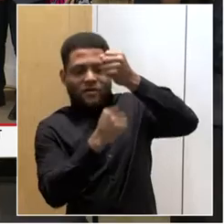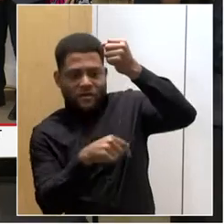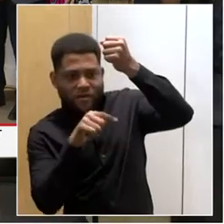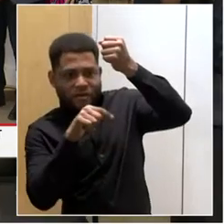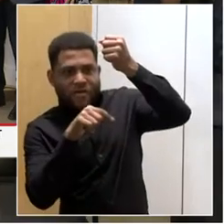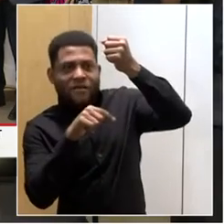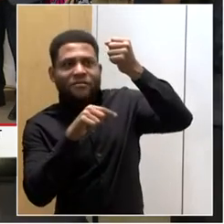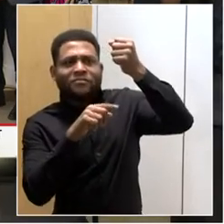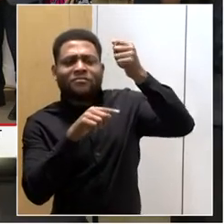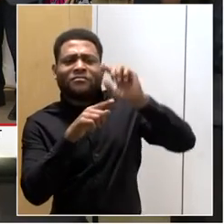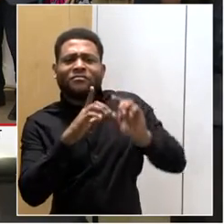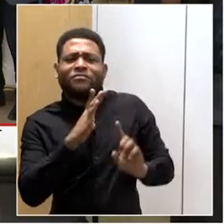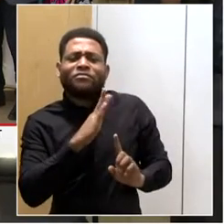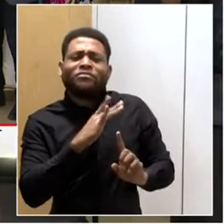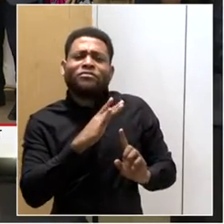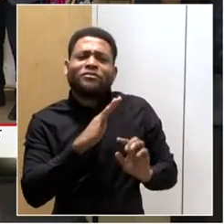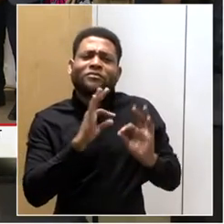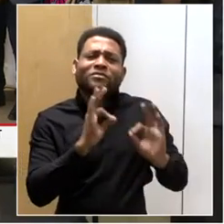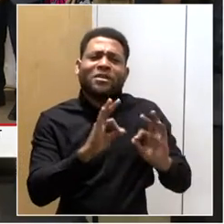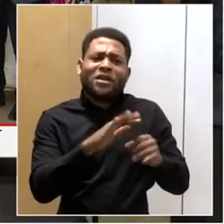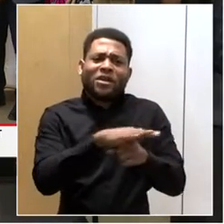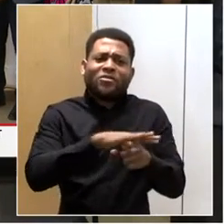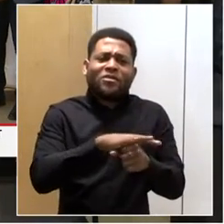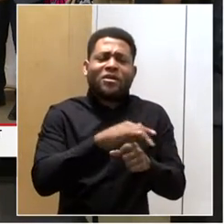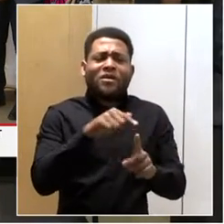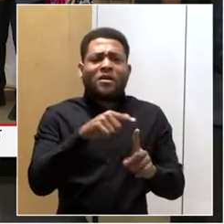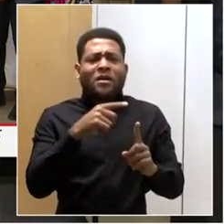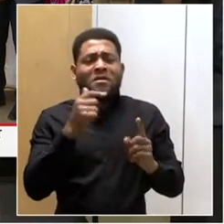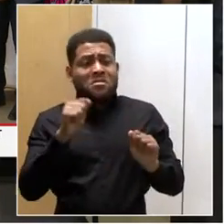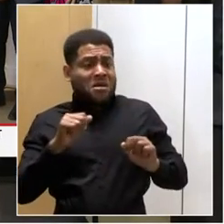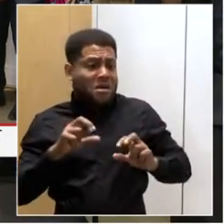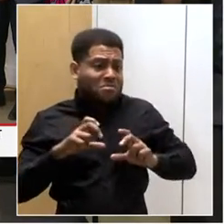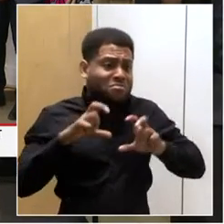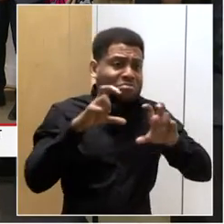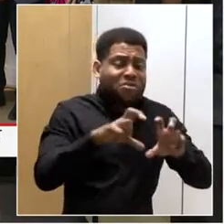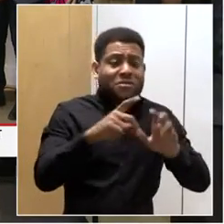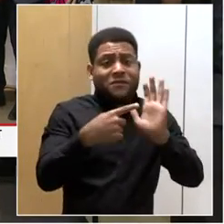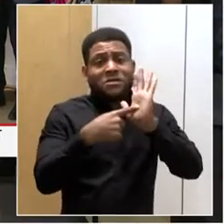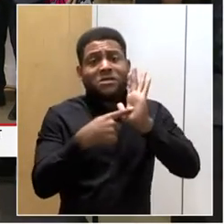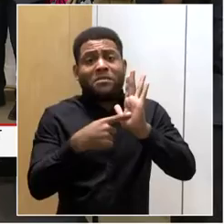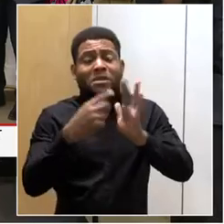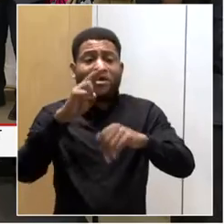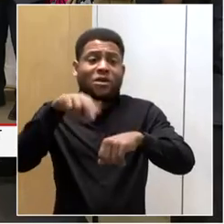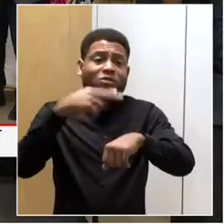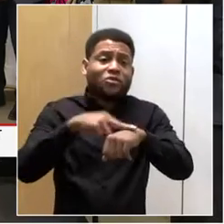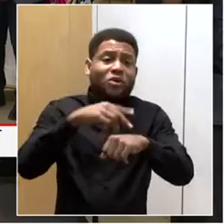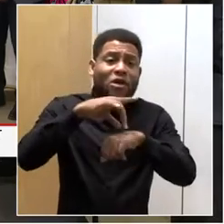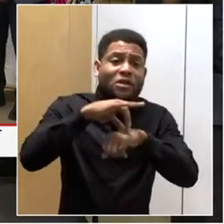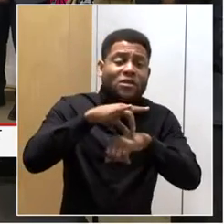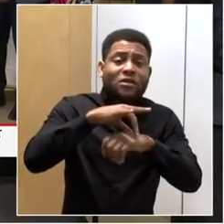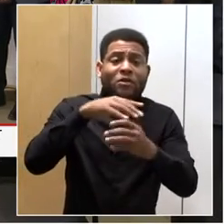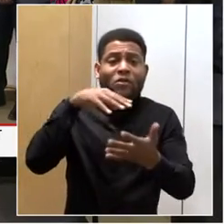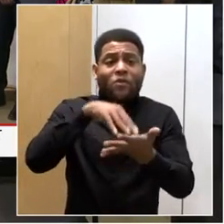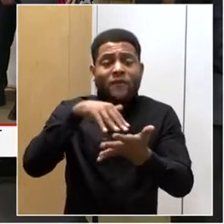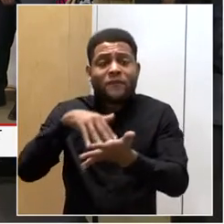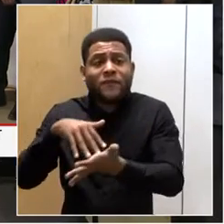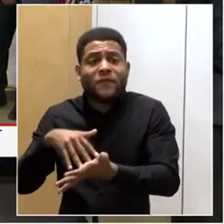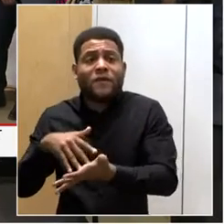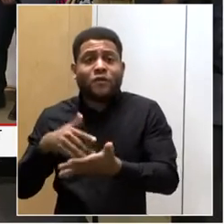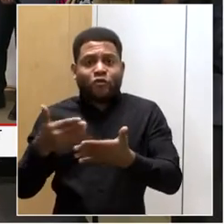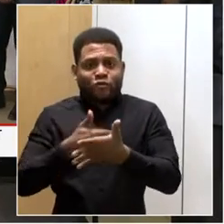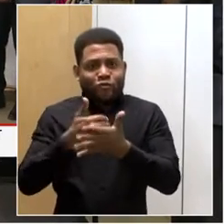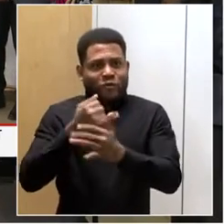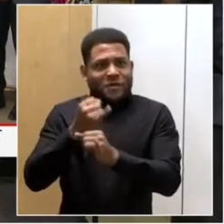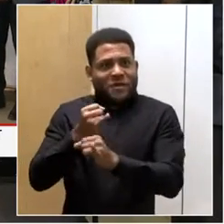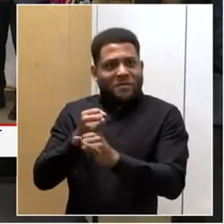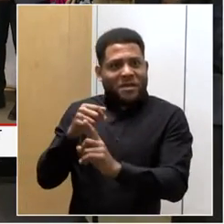new investments being made in the National Geographic campus. And if you don't know about that, you should probably go online and